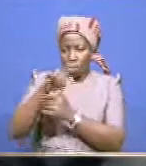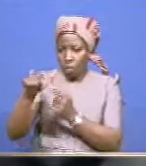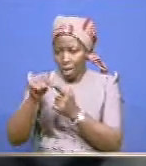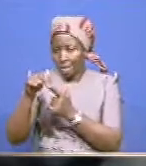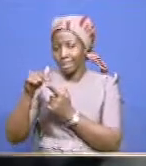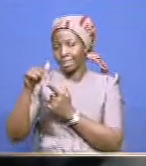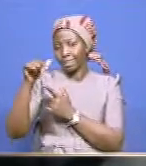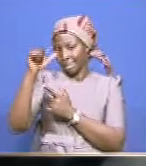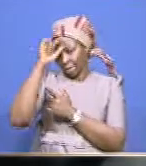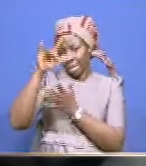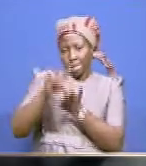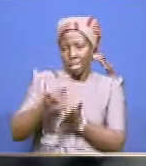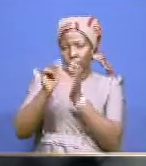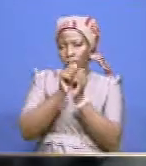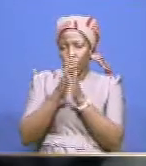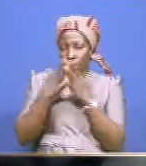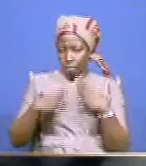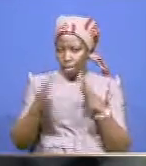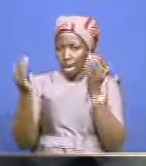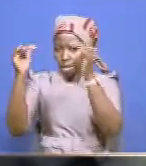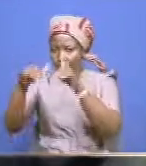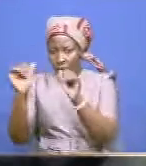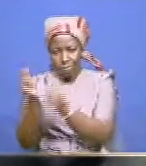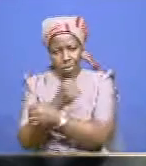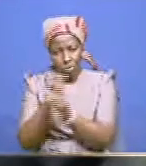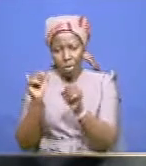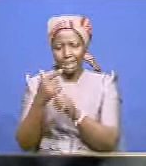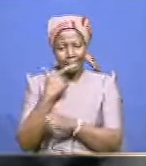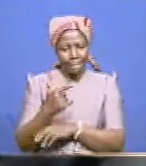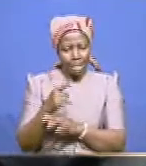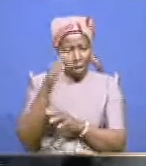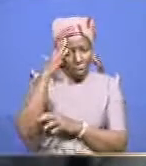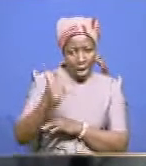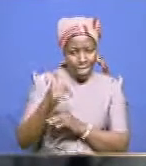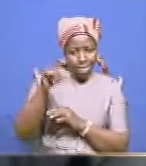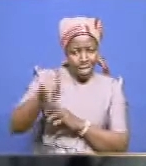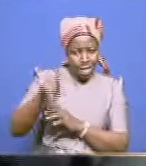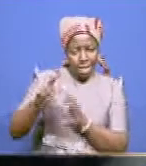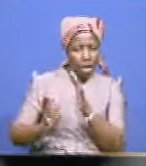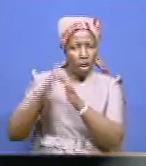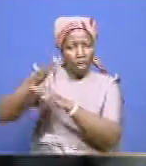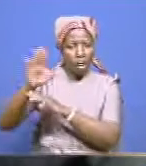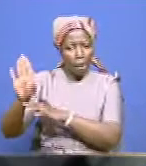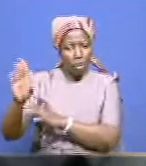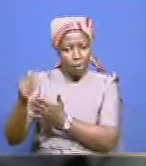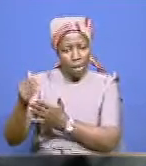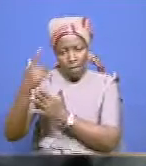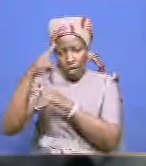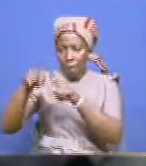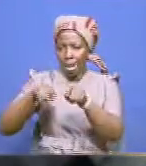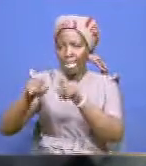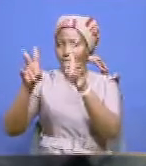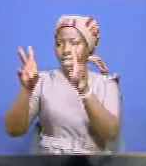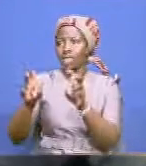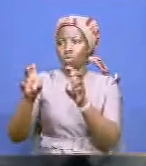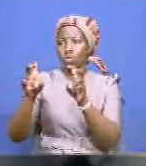assembly does not justify and cannot justify why they require over 1 billion shillings Yes. for managing issues